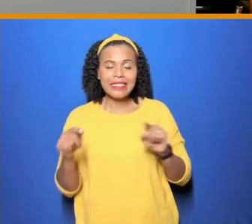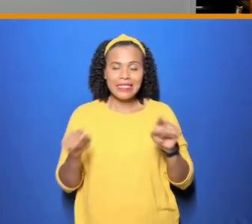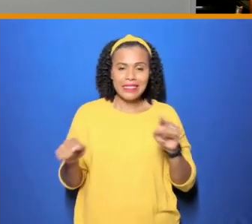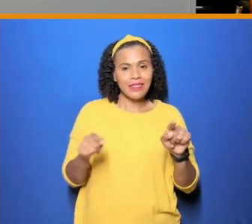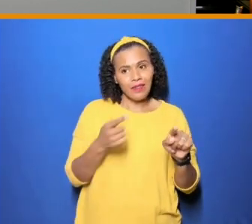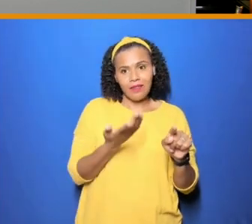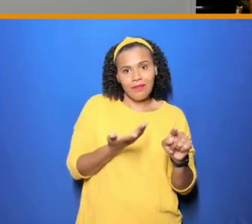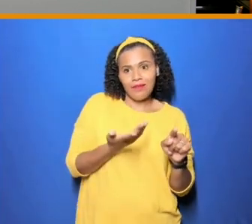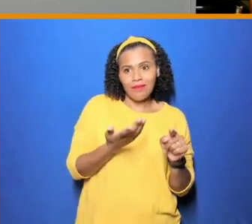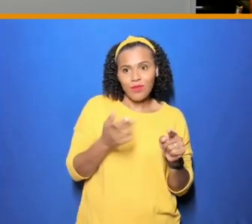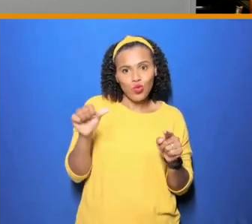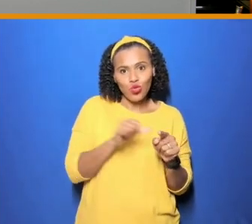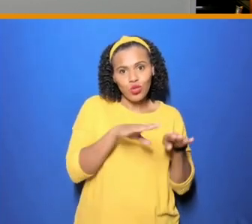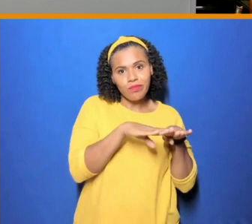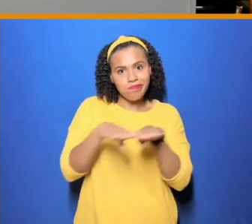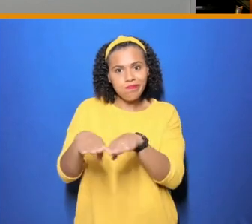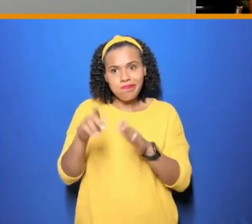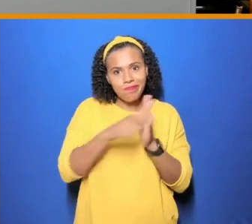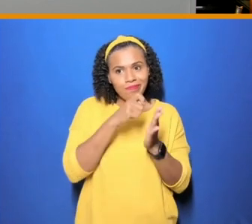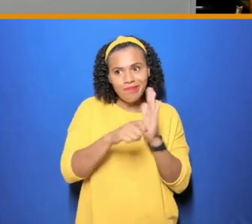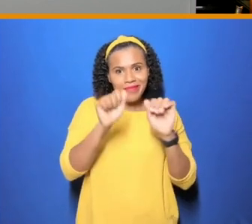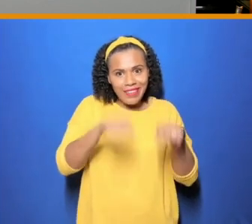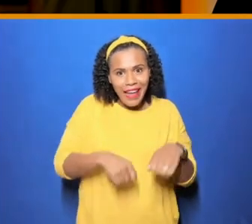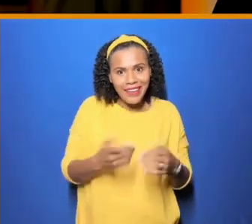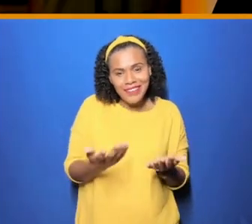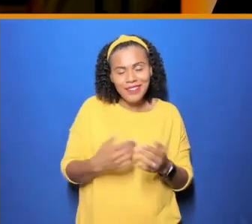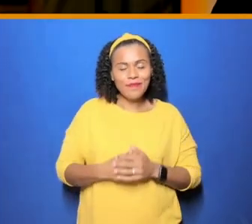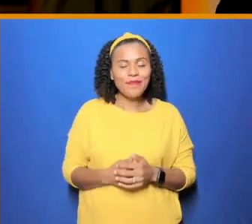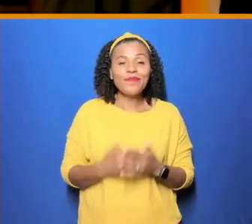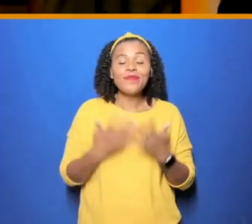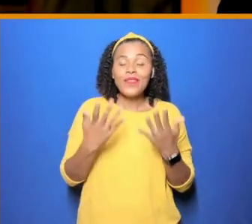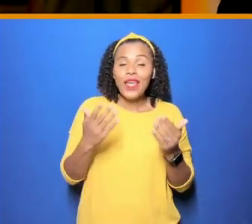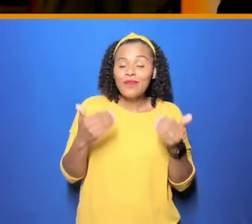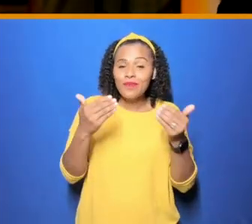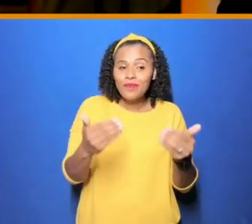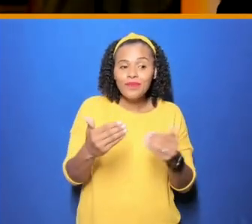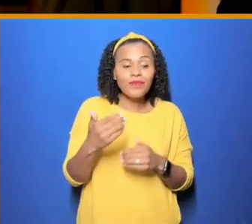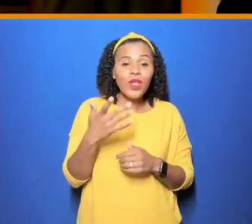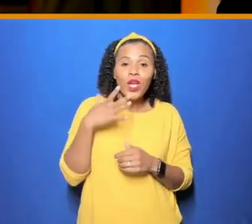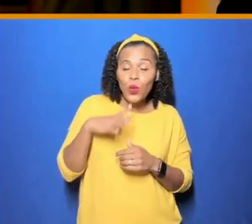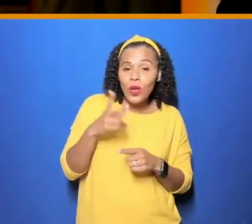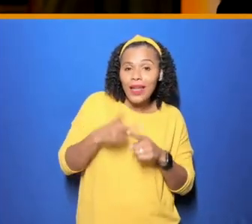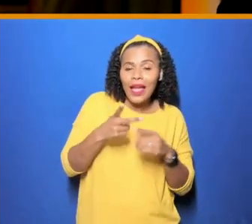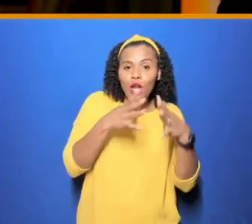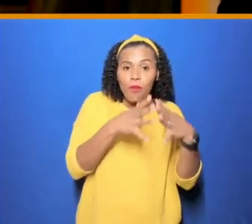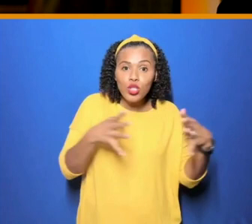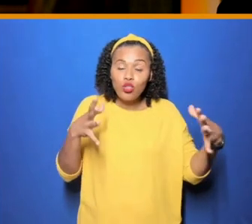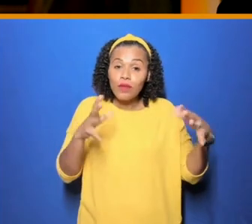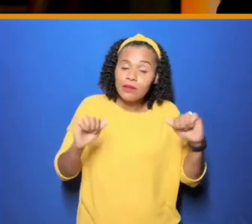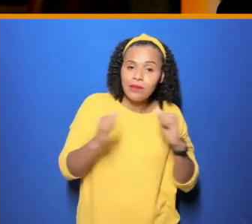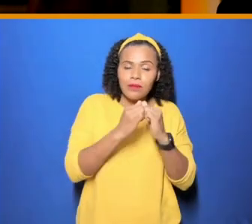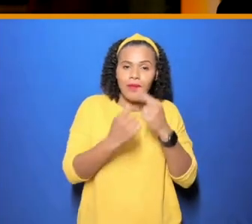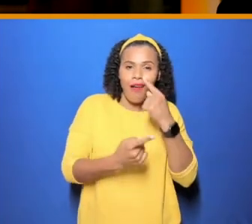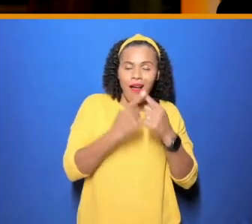not been consistent. We're now moving to simple majorities on the other changes in the